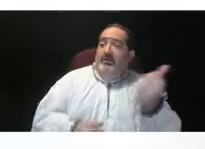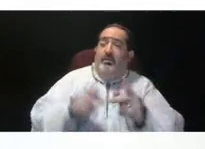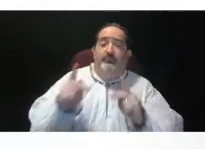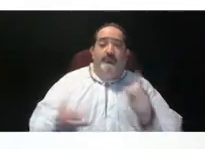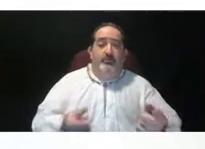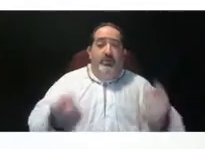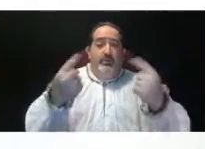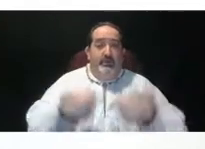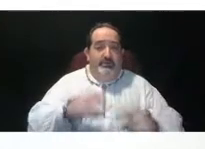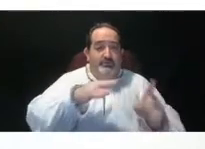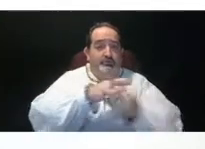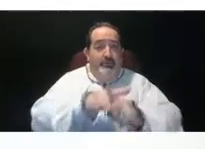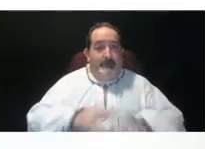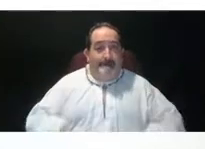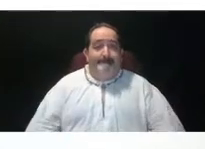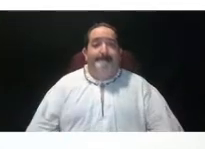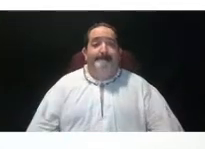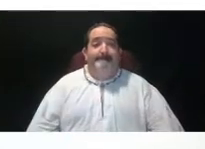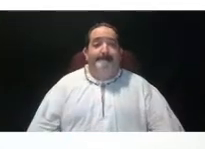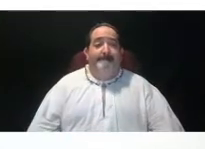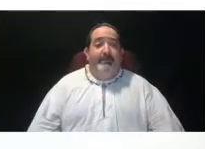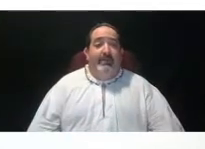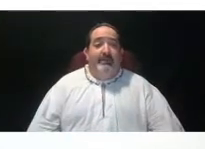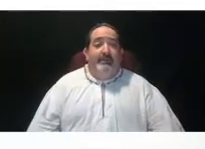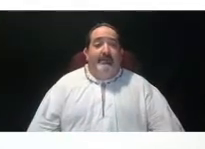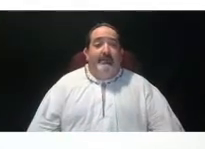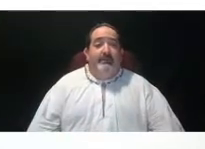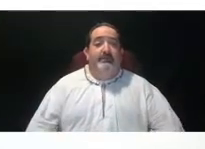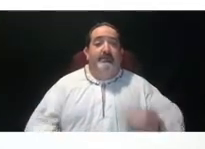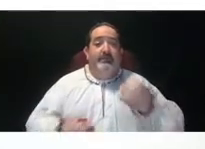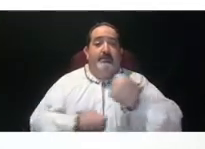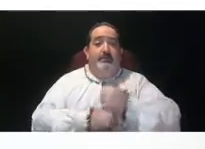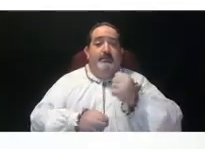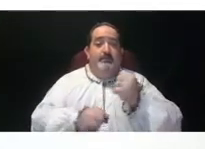attending and showing up and making this